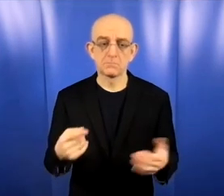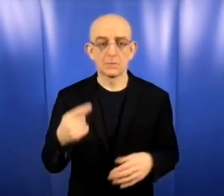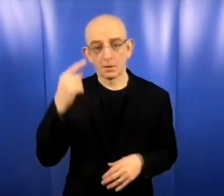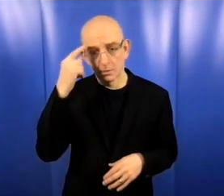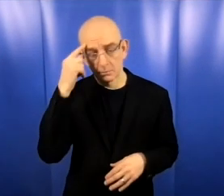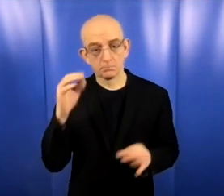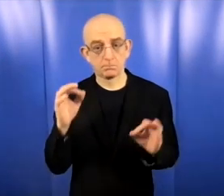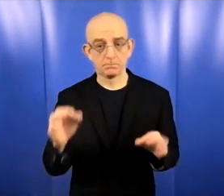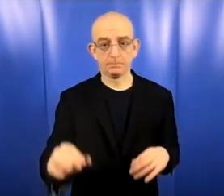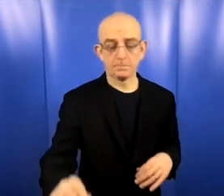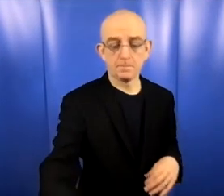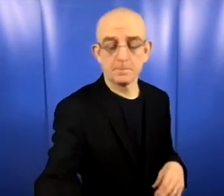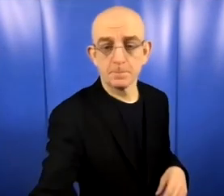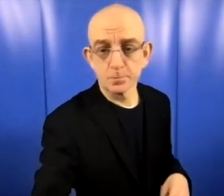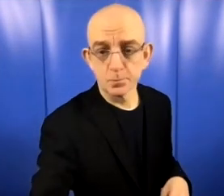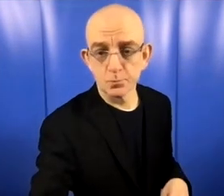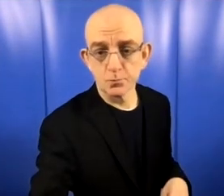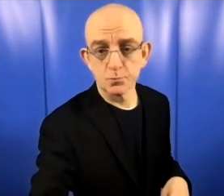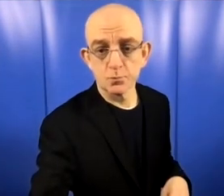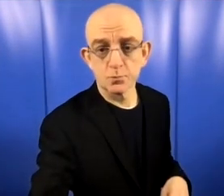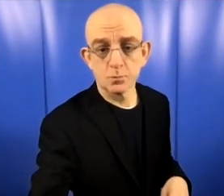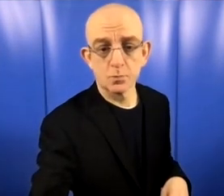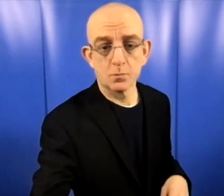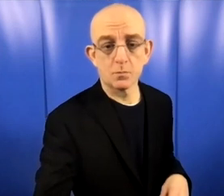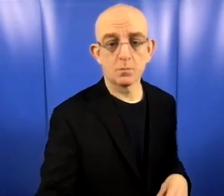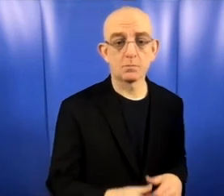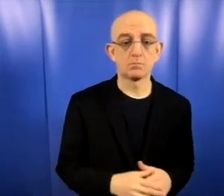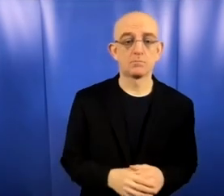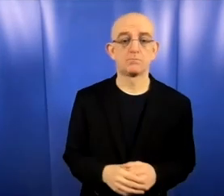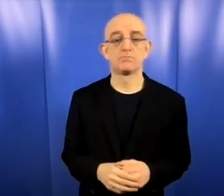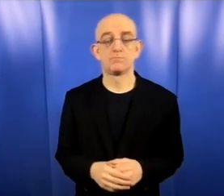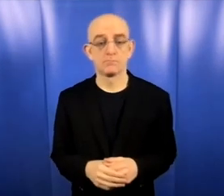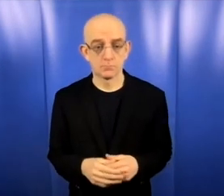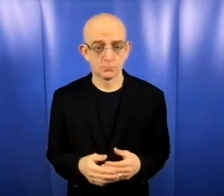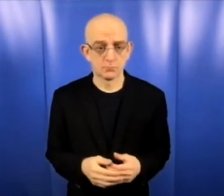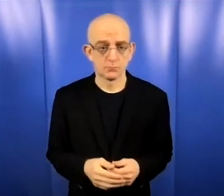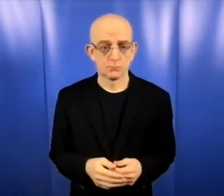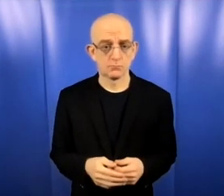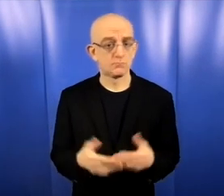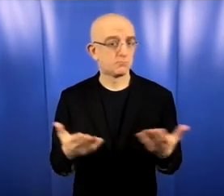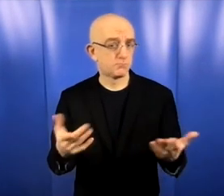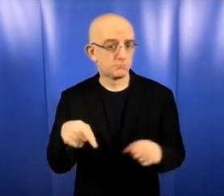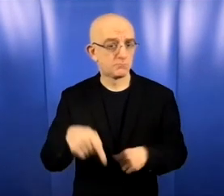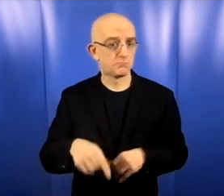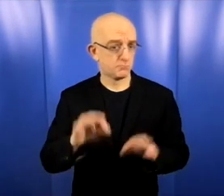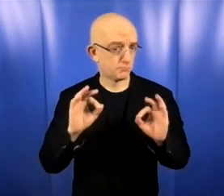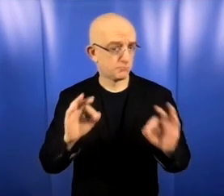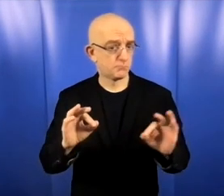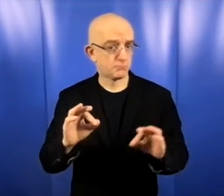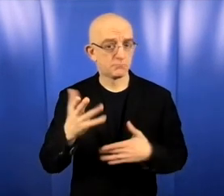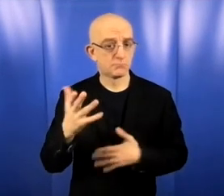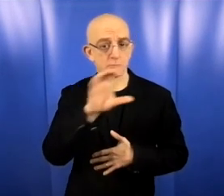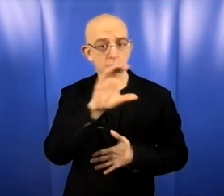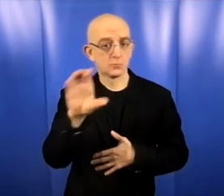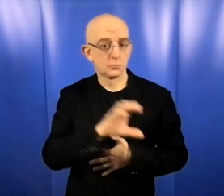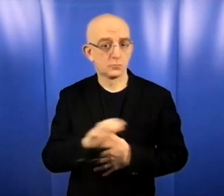of course, we realise, as you have said, that we face enormous challenges due to protracted displacement,